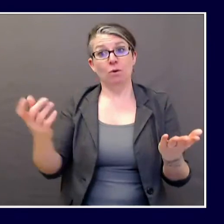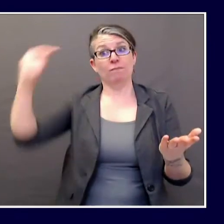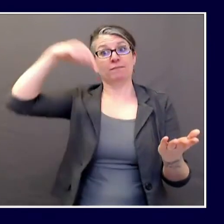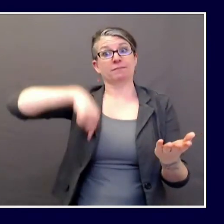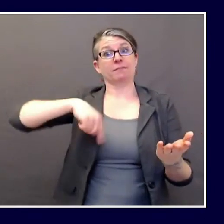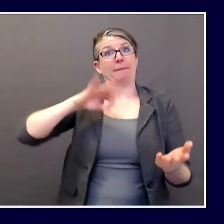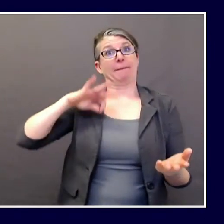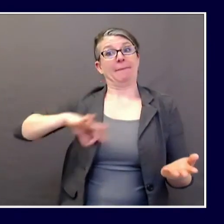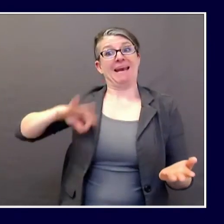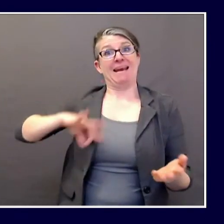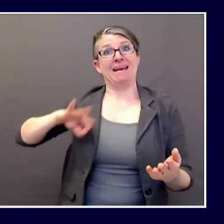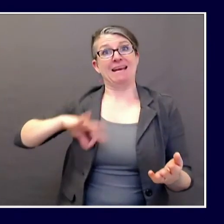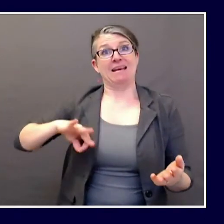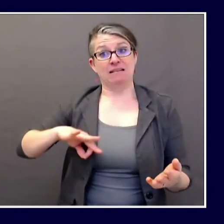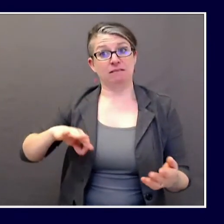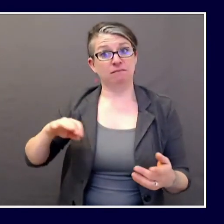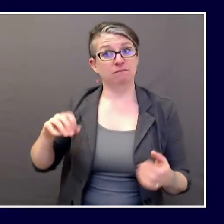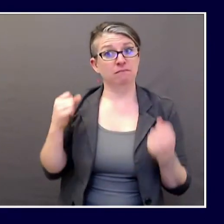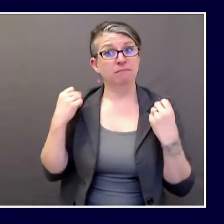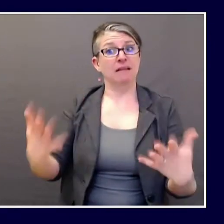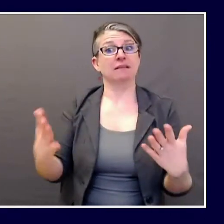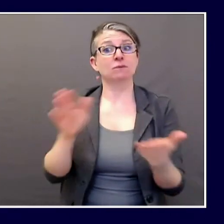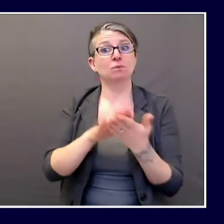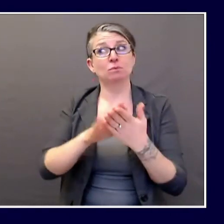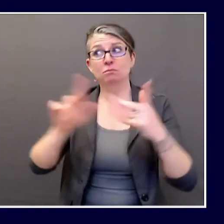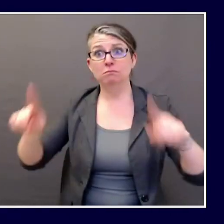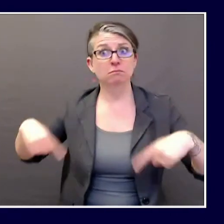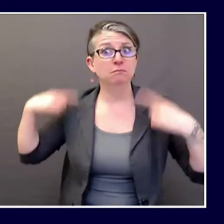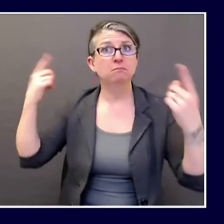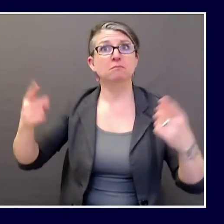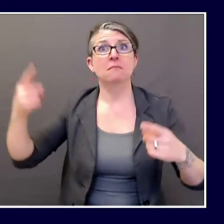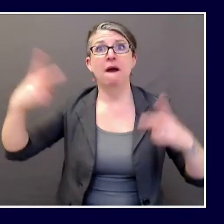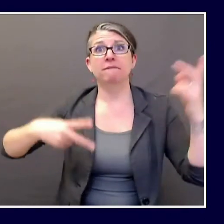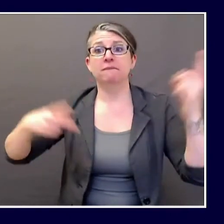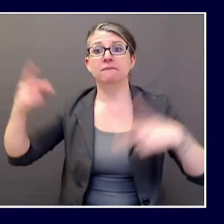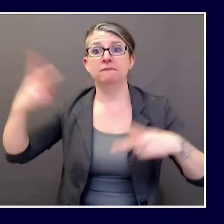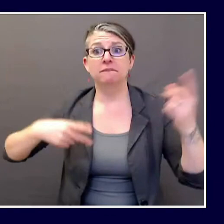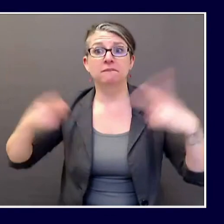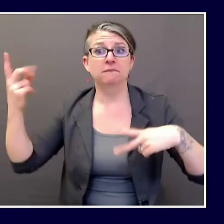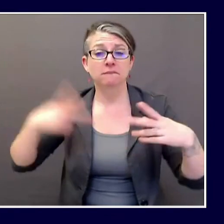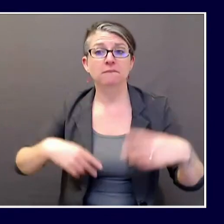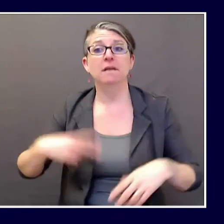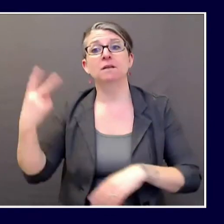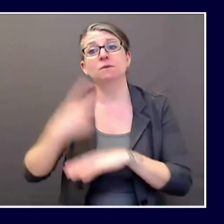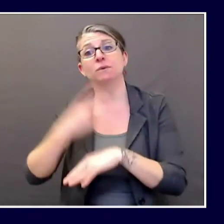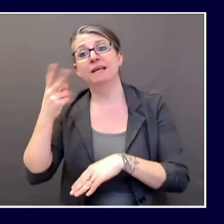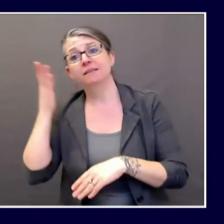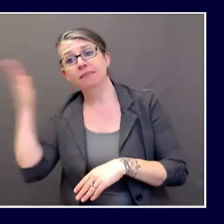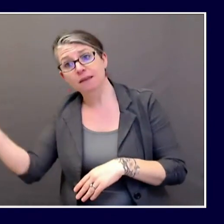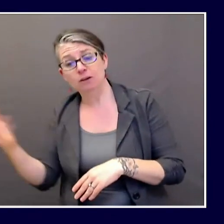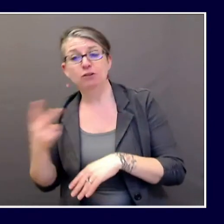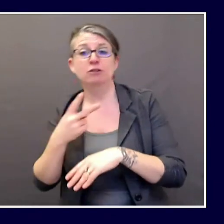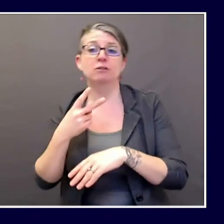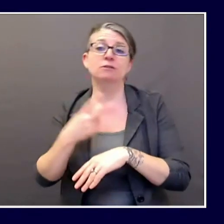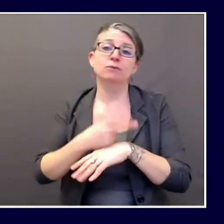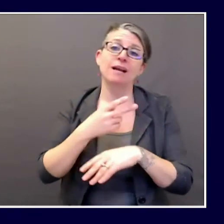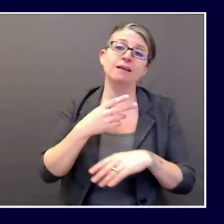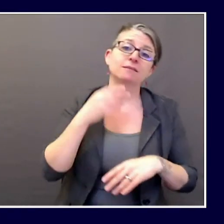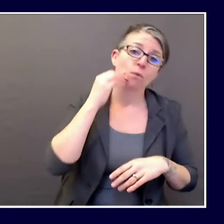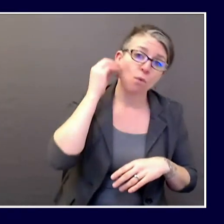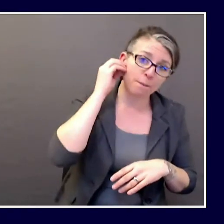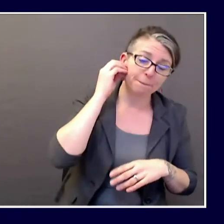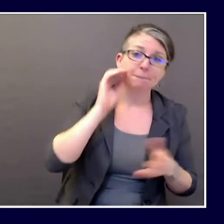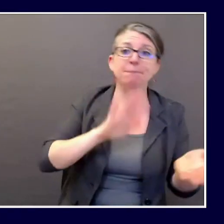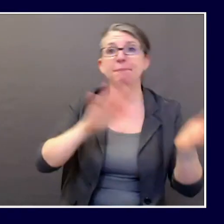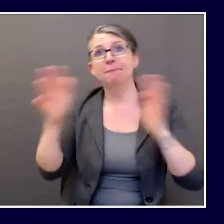classroom. So all of that takes us to today, where subsequent to then, since August, there have now been more studies, one of which just came